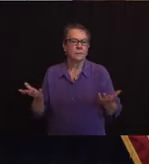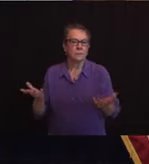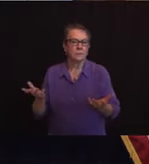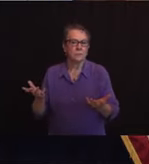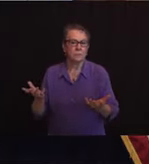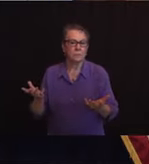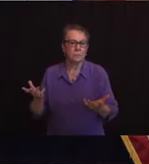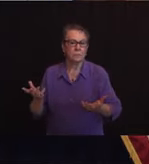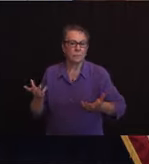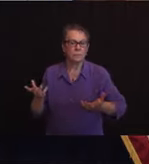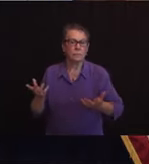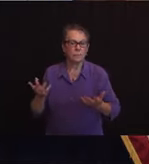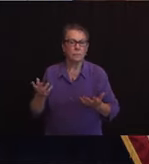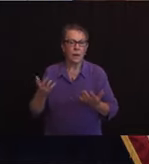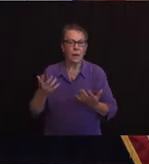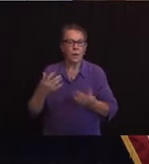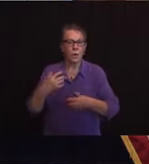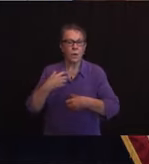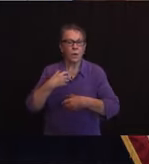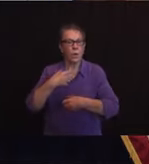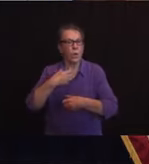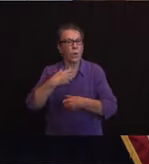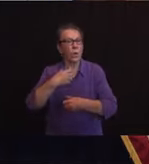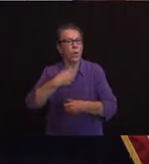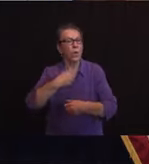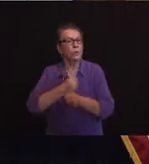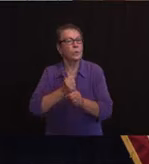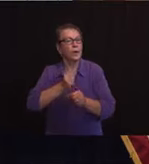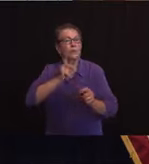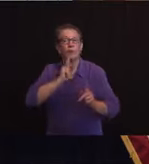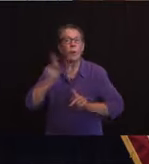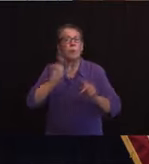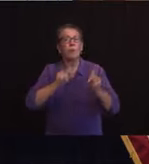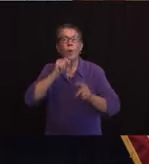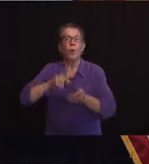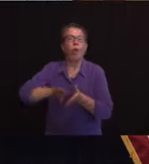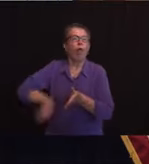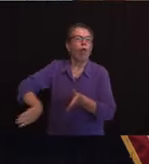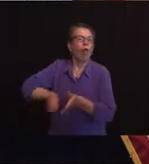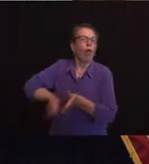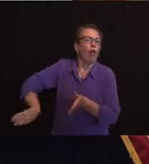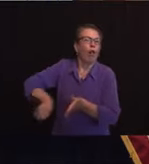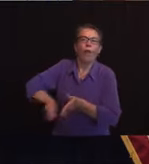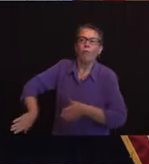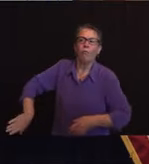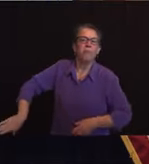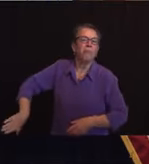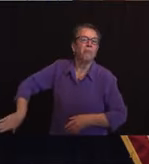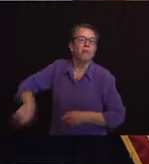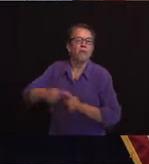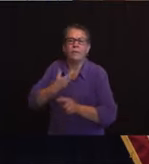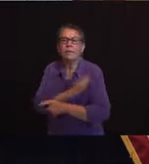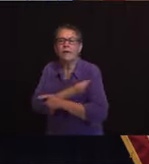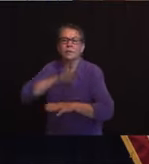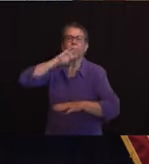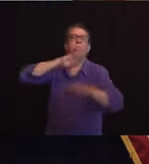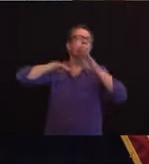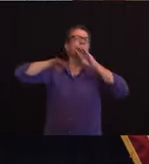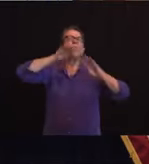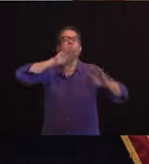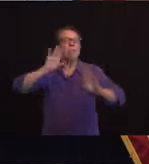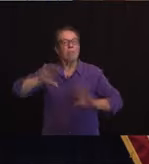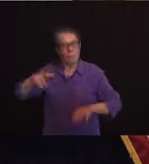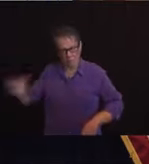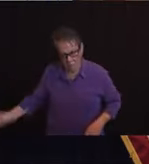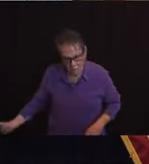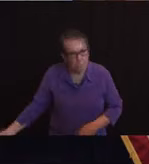65 account for the mortalities in the state. So we know that about 45% of them are 75